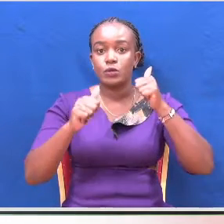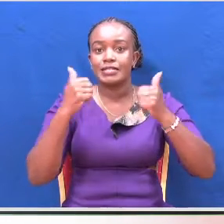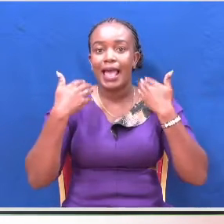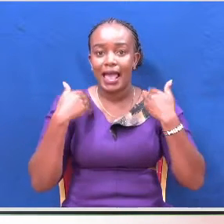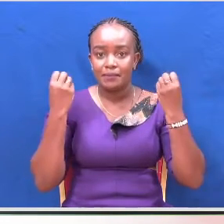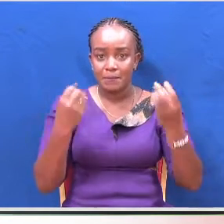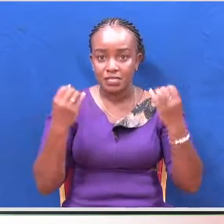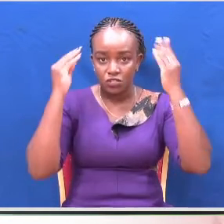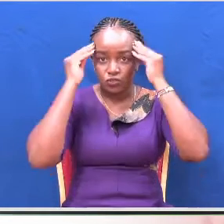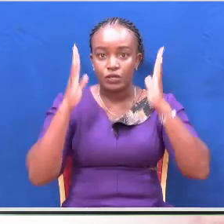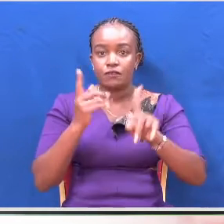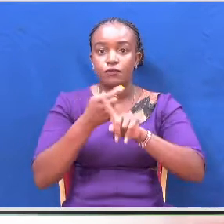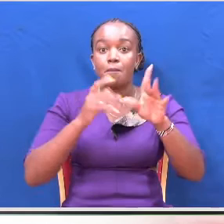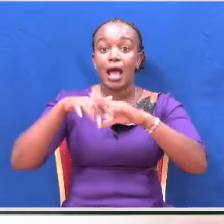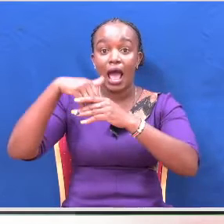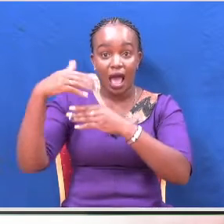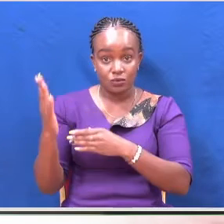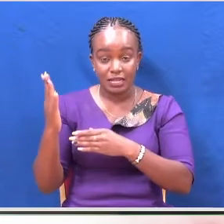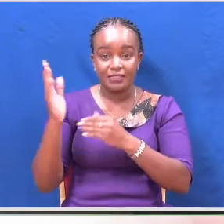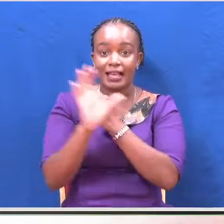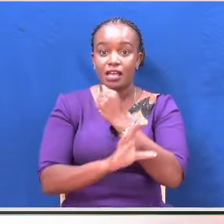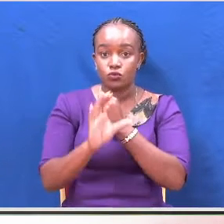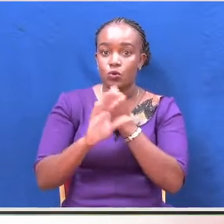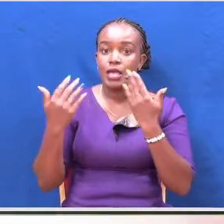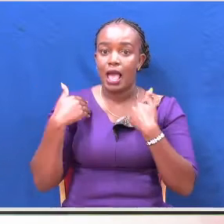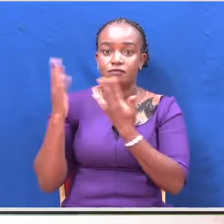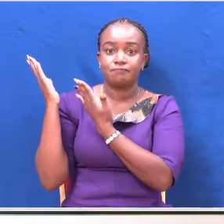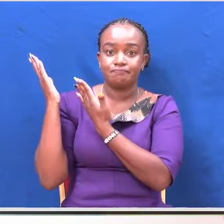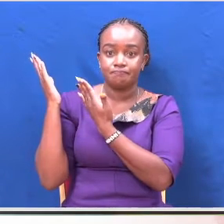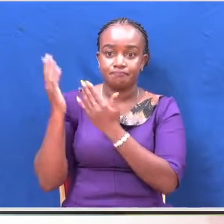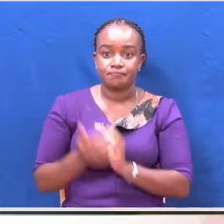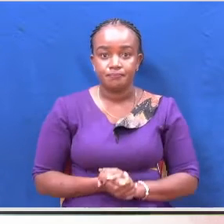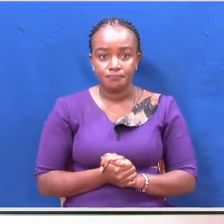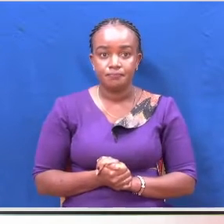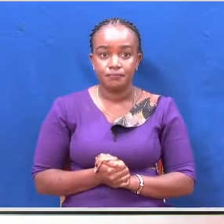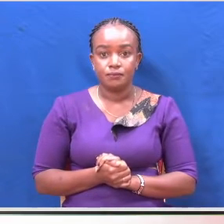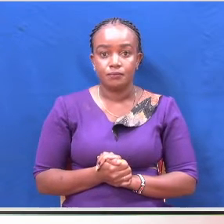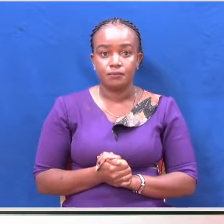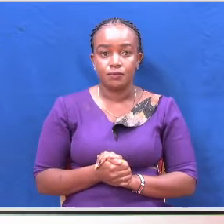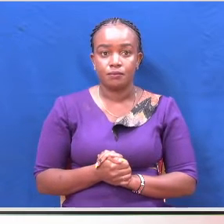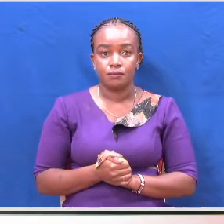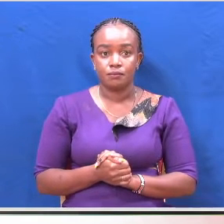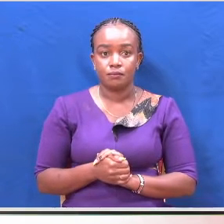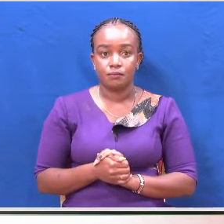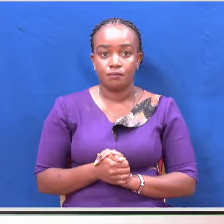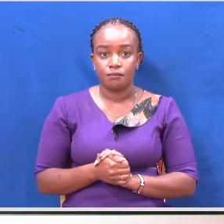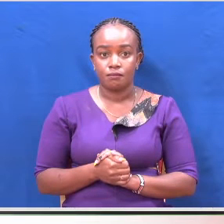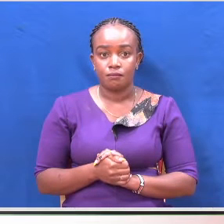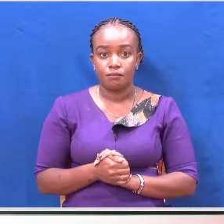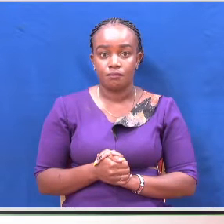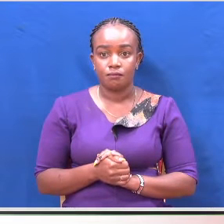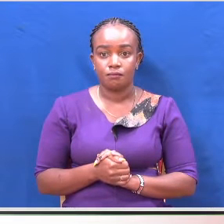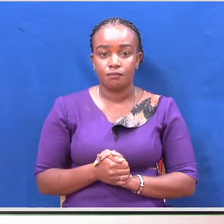foreign students are the University of Nairobi, United States International University, Strathmore